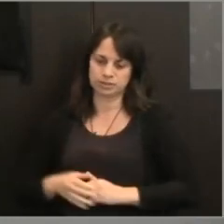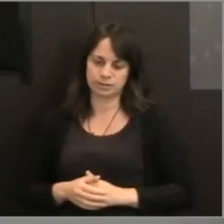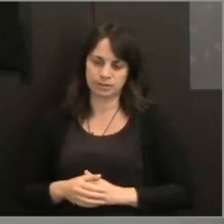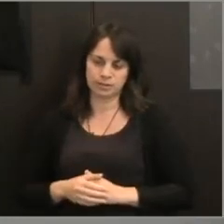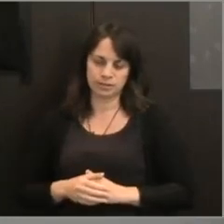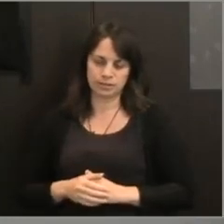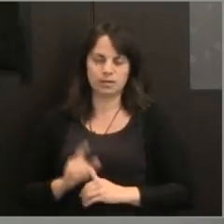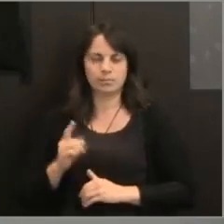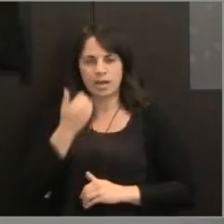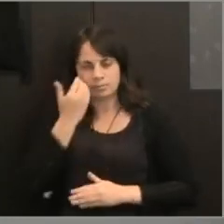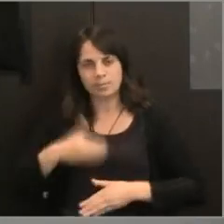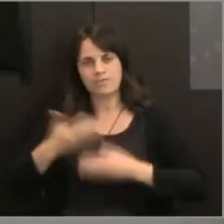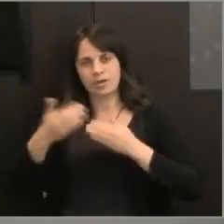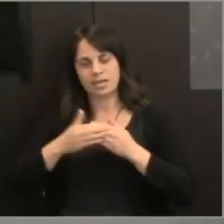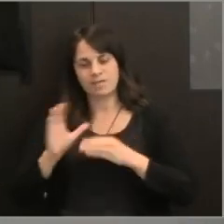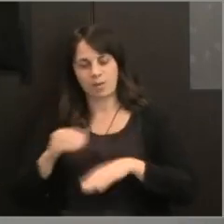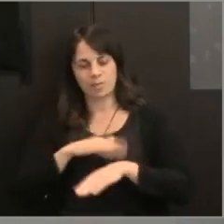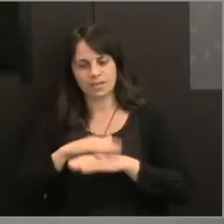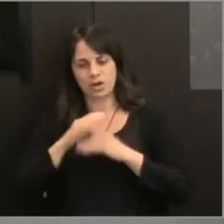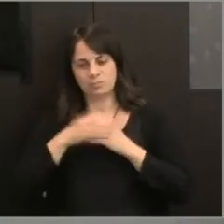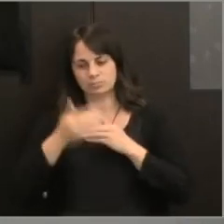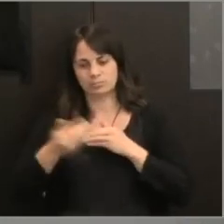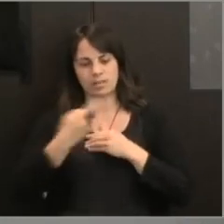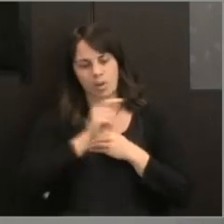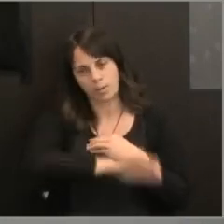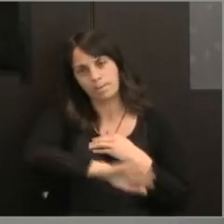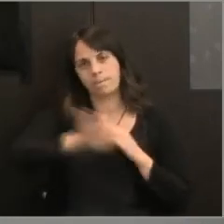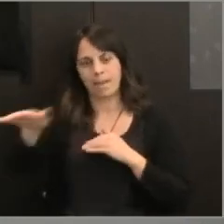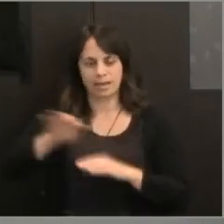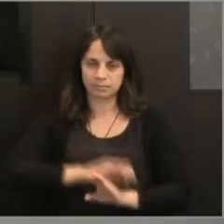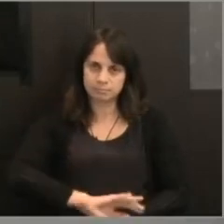But every year after that, they returned,